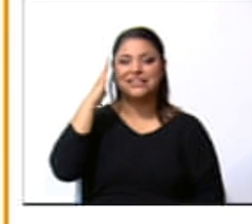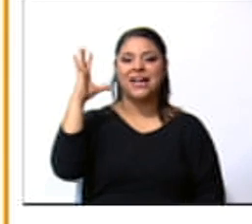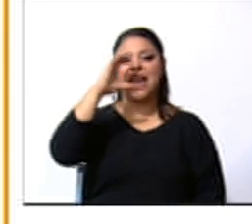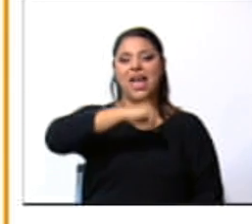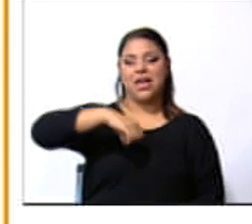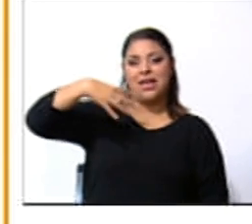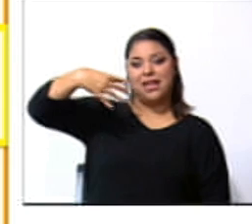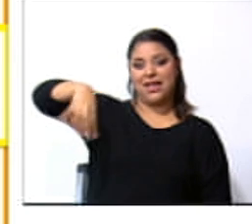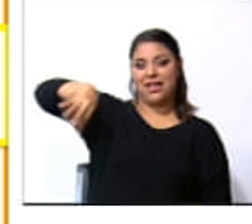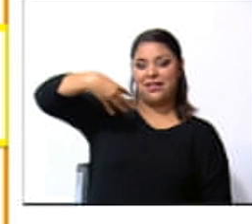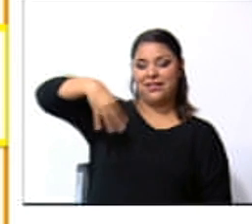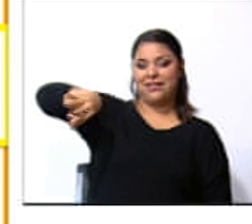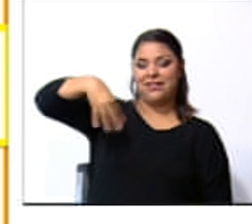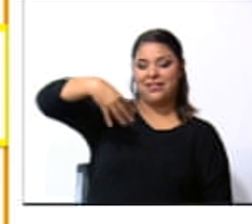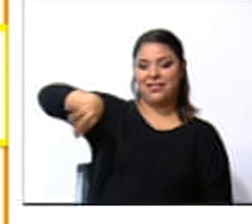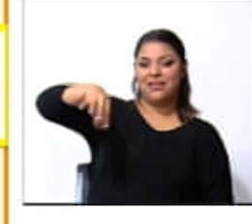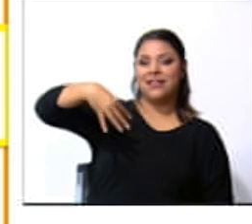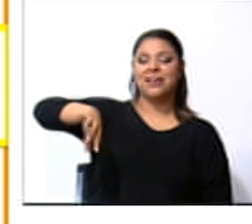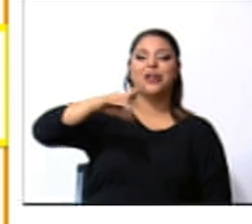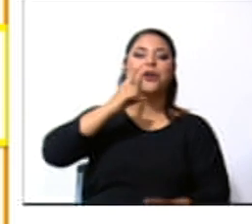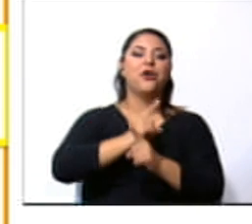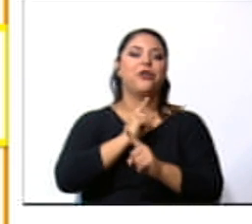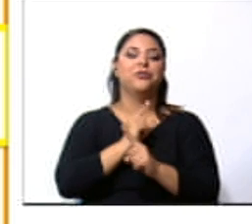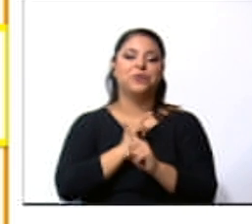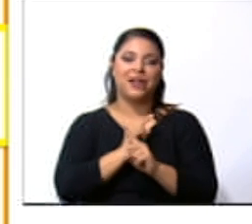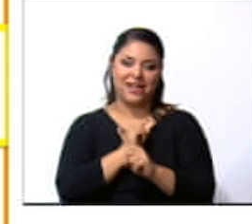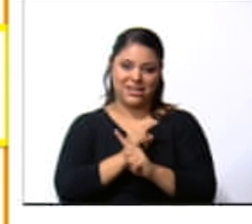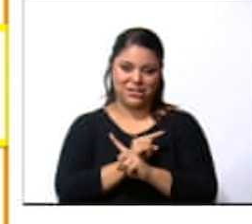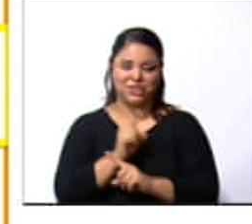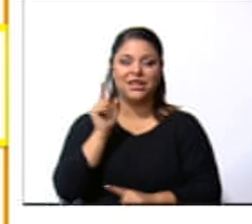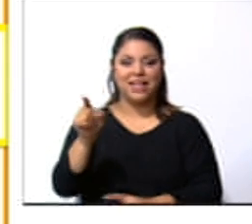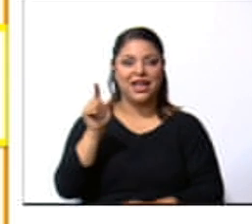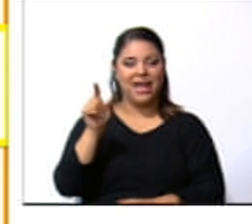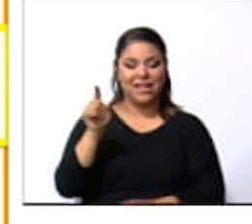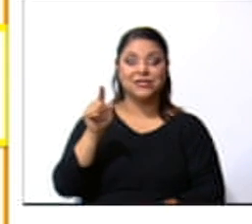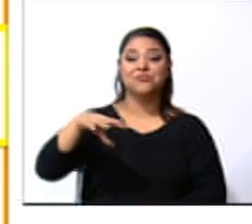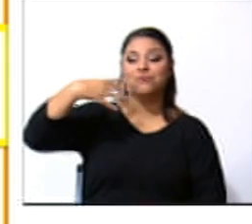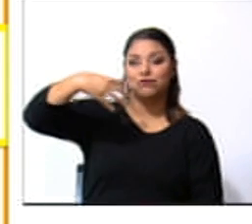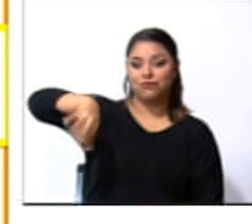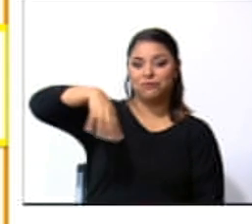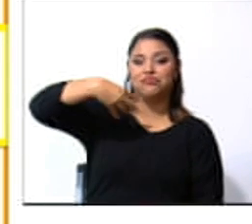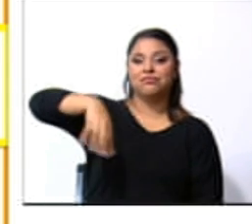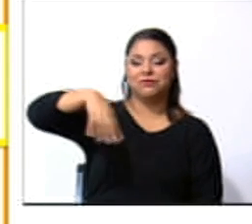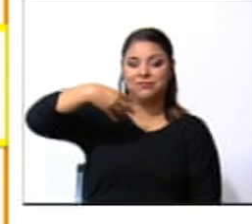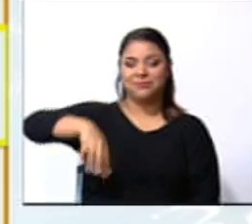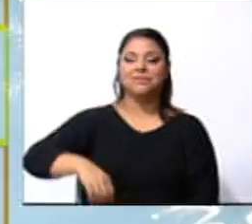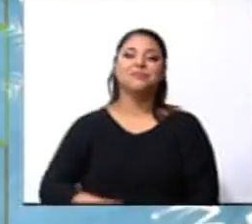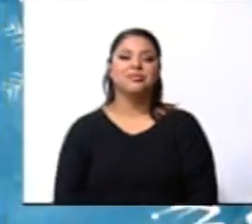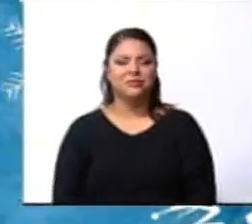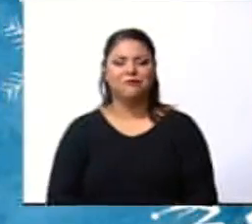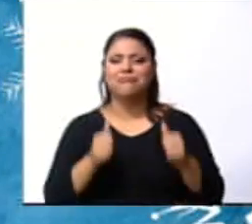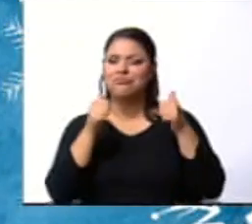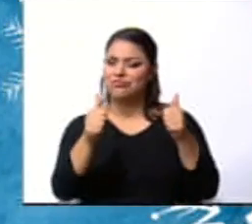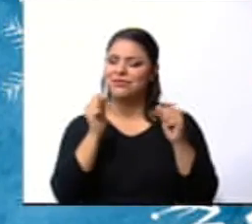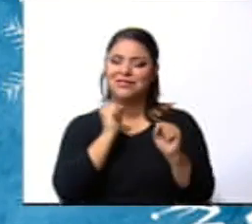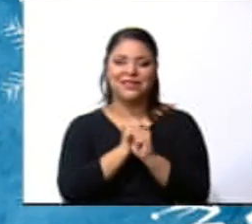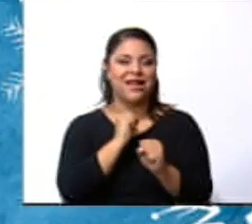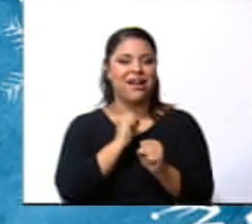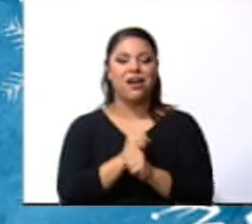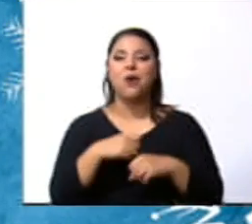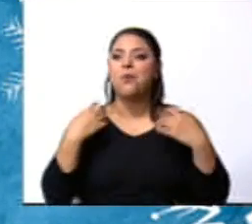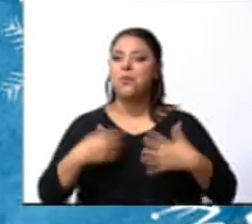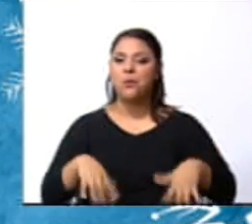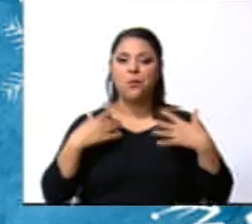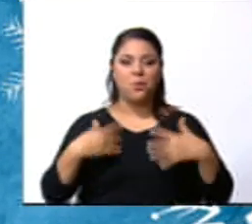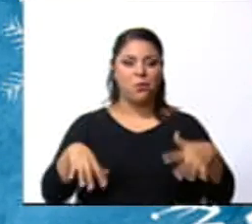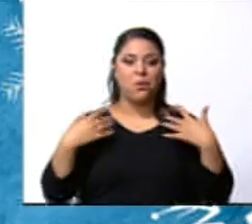bell. Correct, Osvaldo. That's a bell. Good job! Wow,